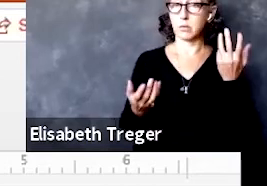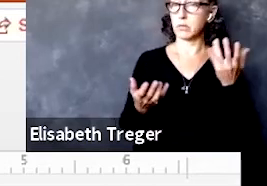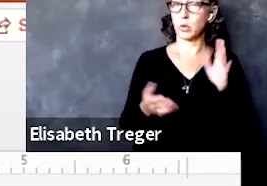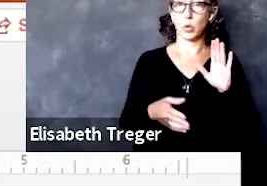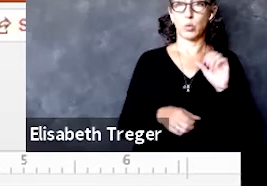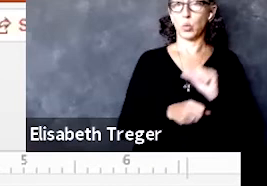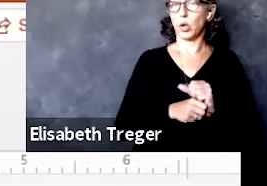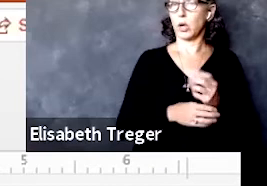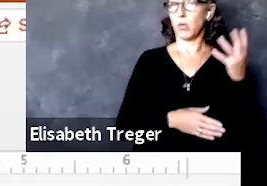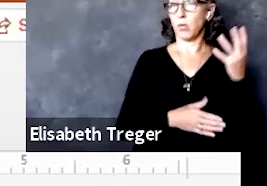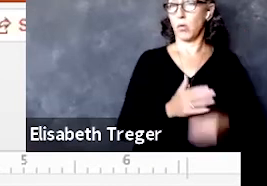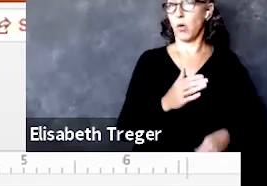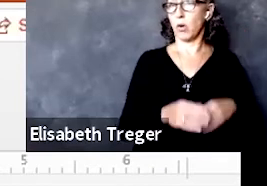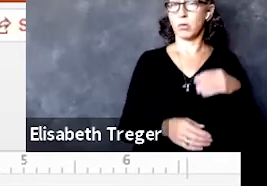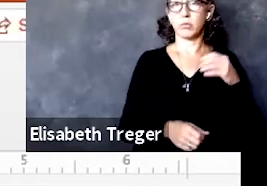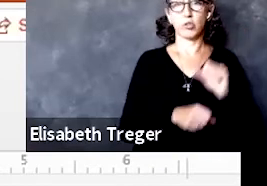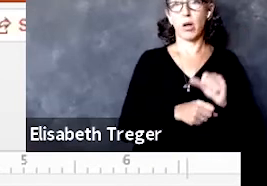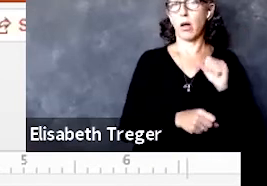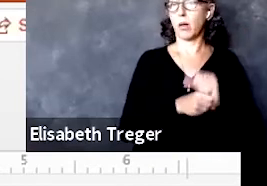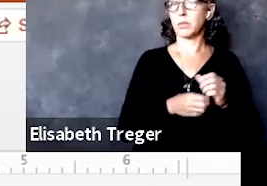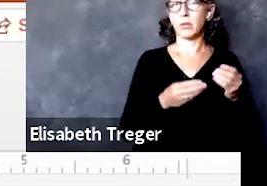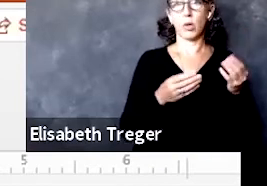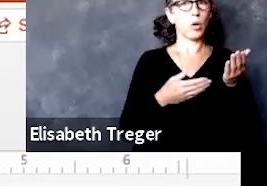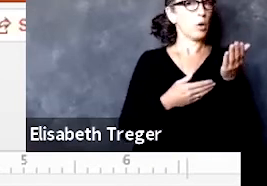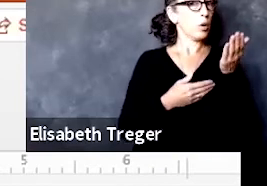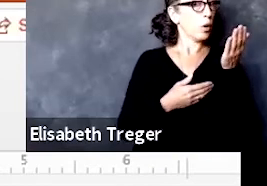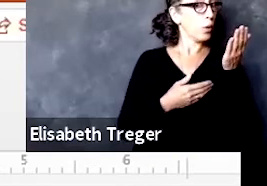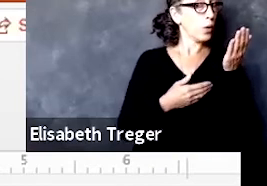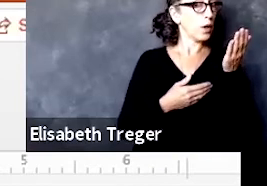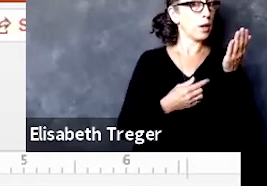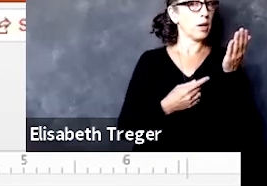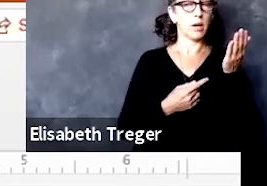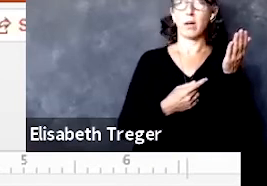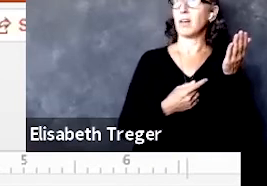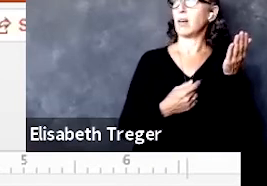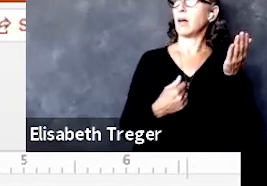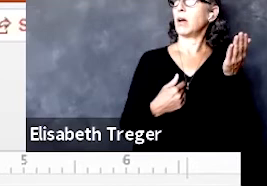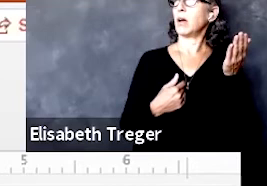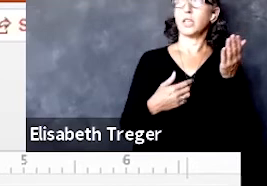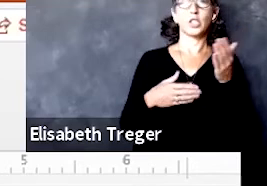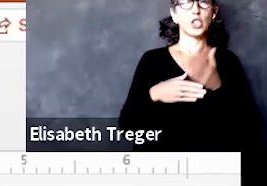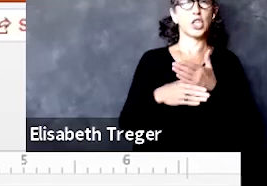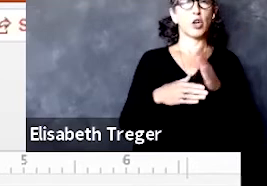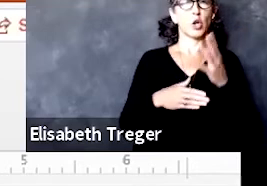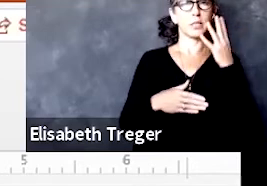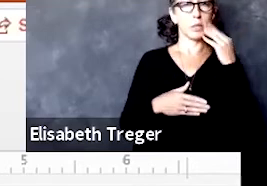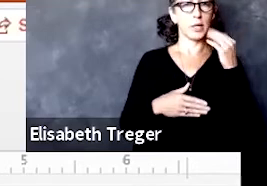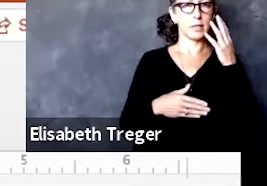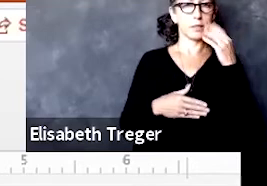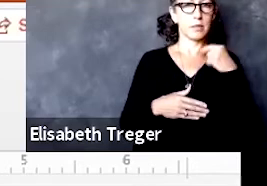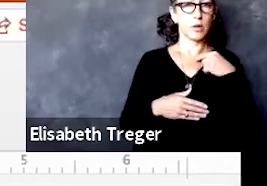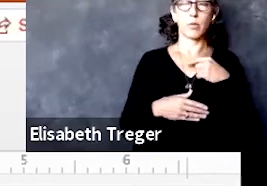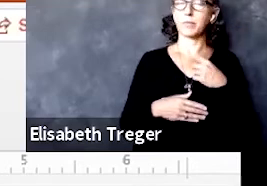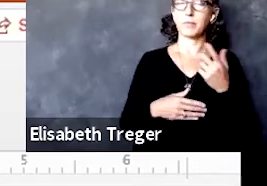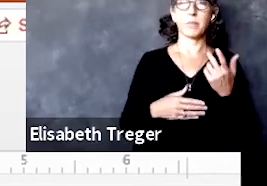all of your jobs, you want to share what that is like. You want to share, for example, if